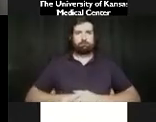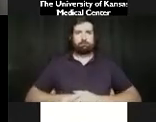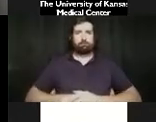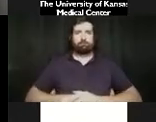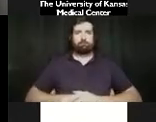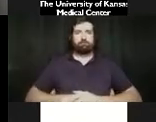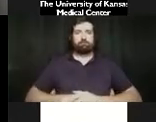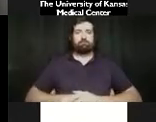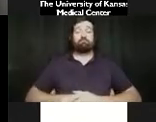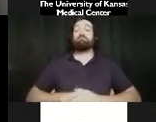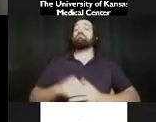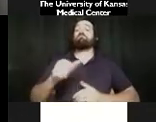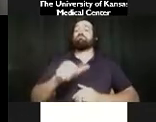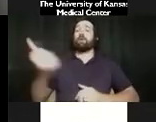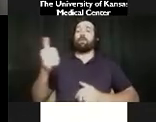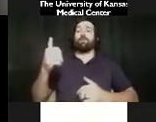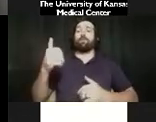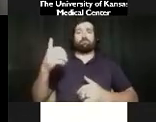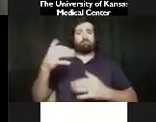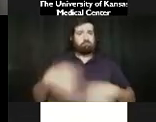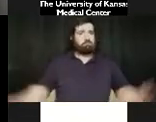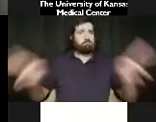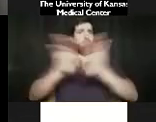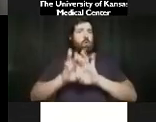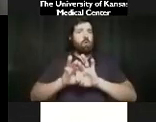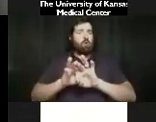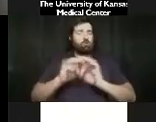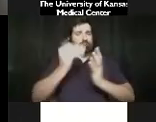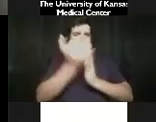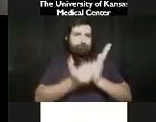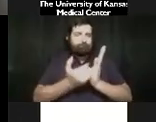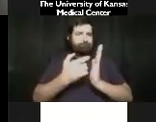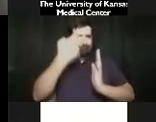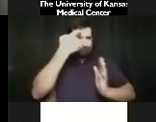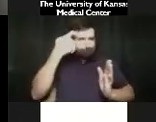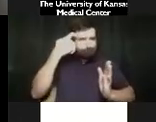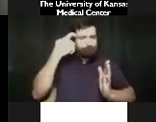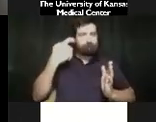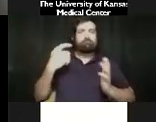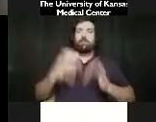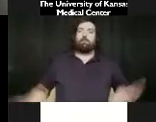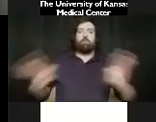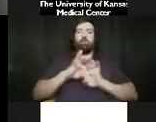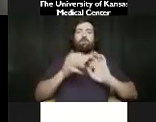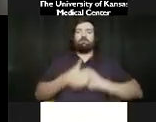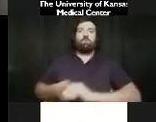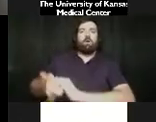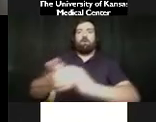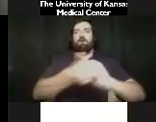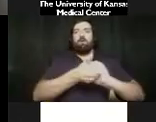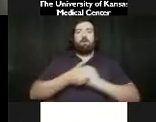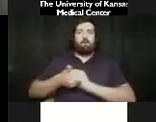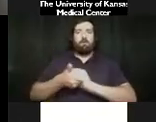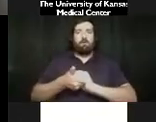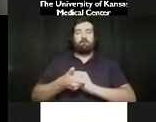A couple of other really important lessons from this has been the importance of cooperation. So we